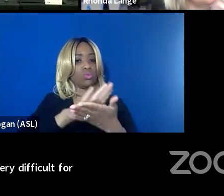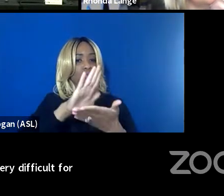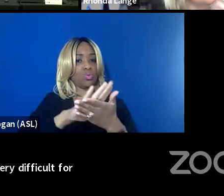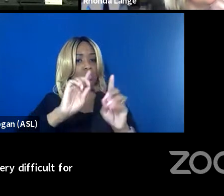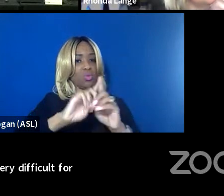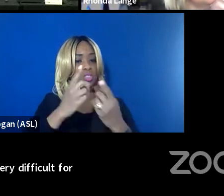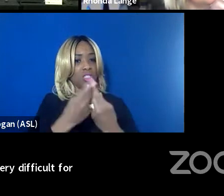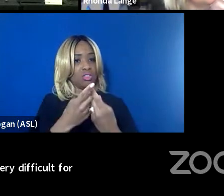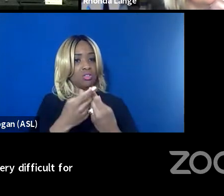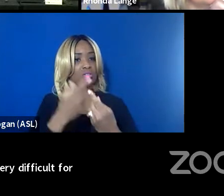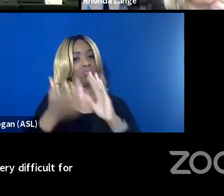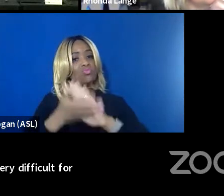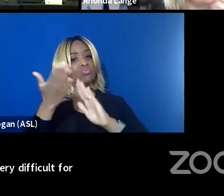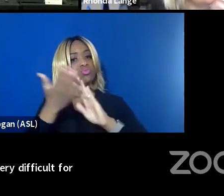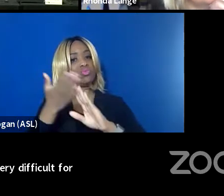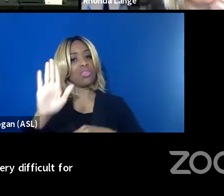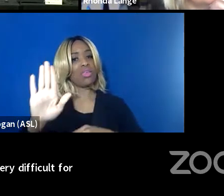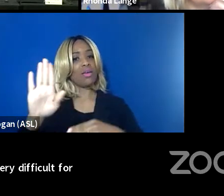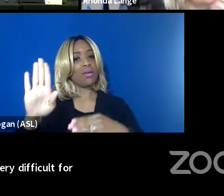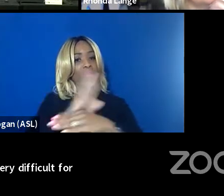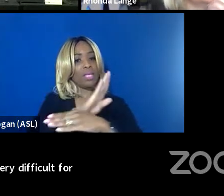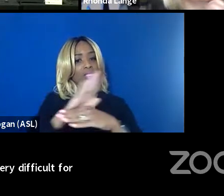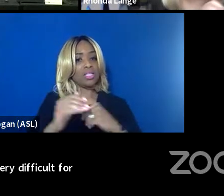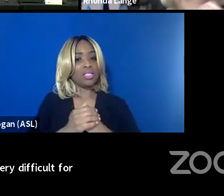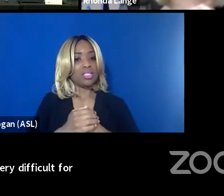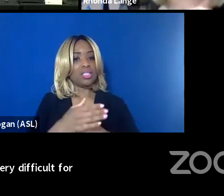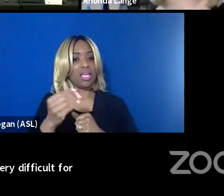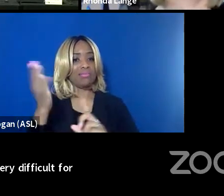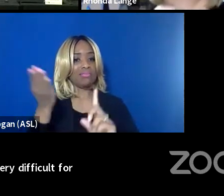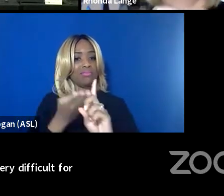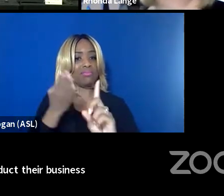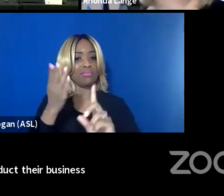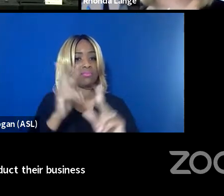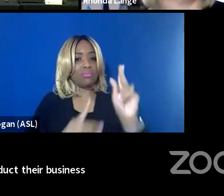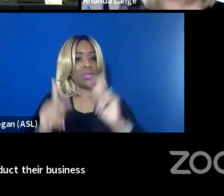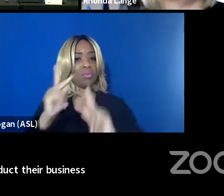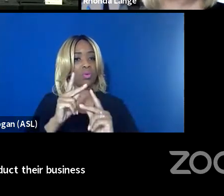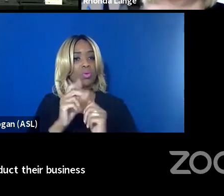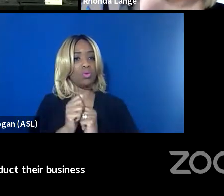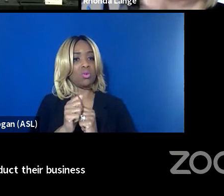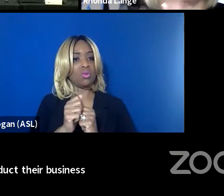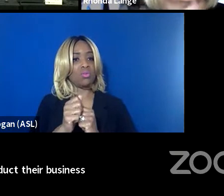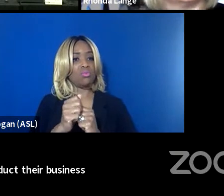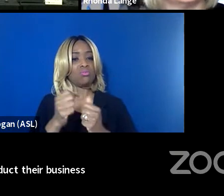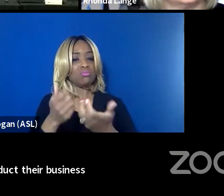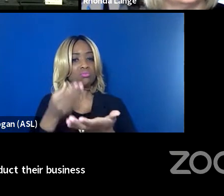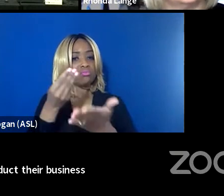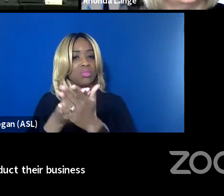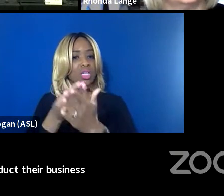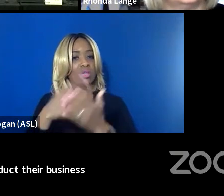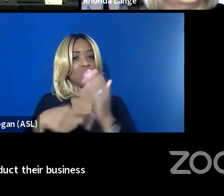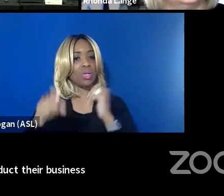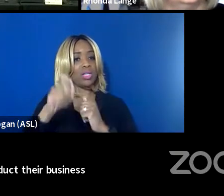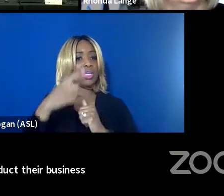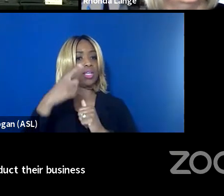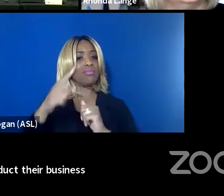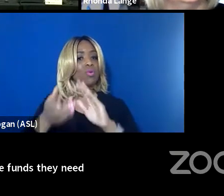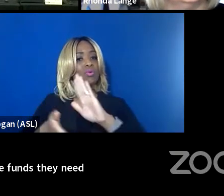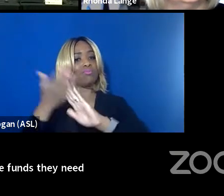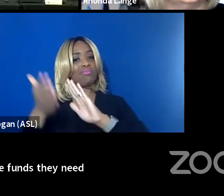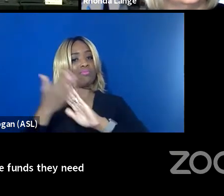to conduct their business and to convince people of the funds they need to continue their operation.